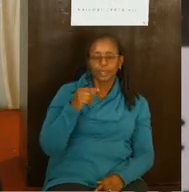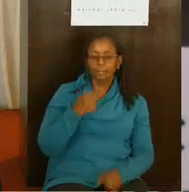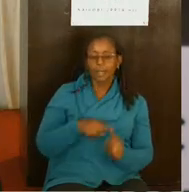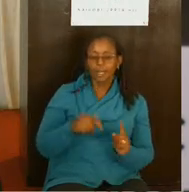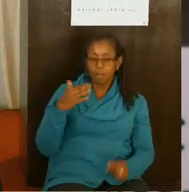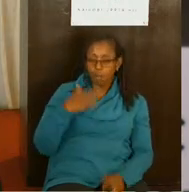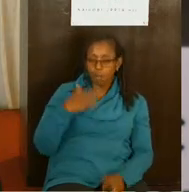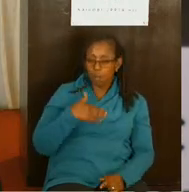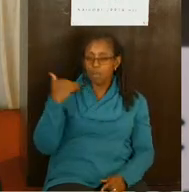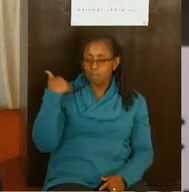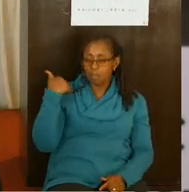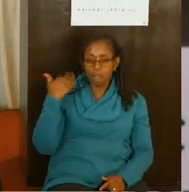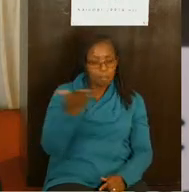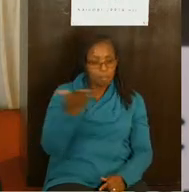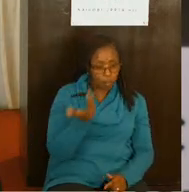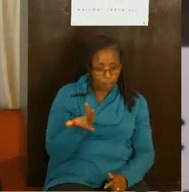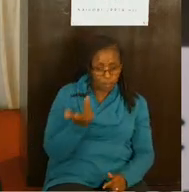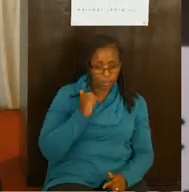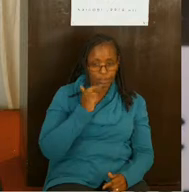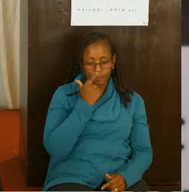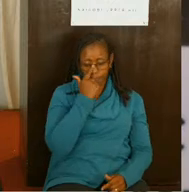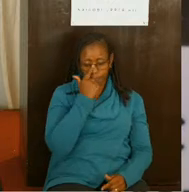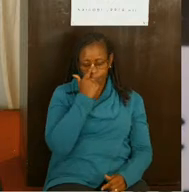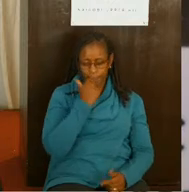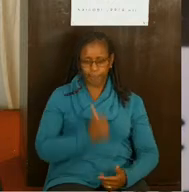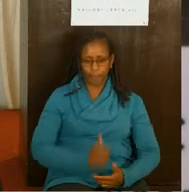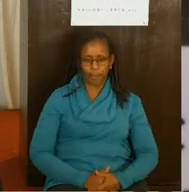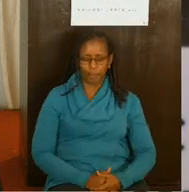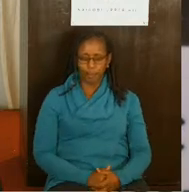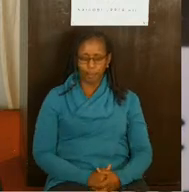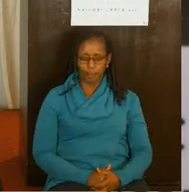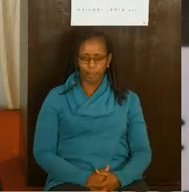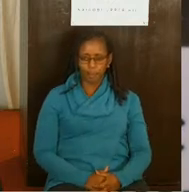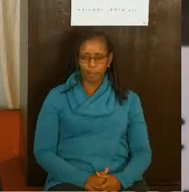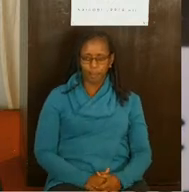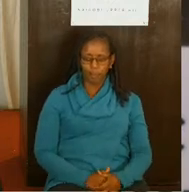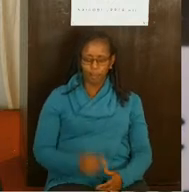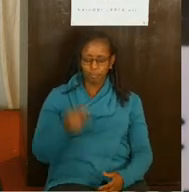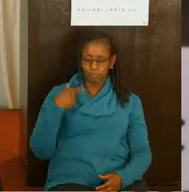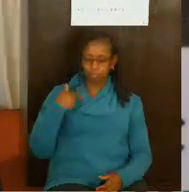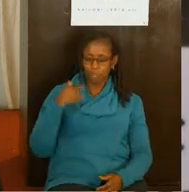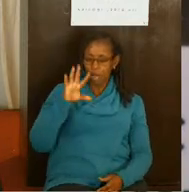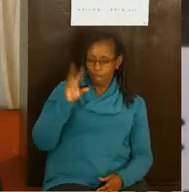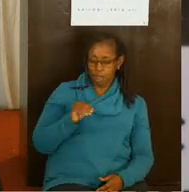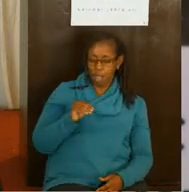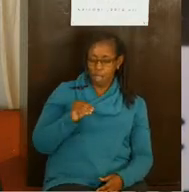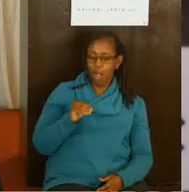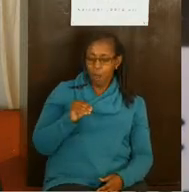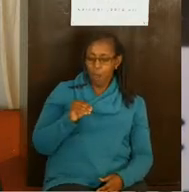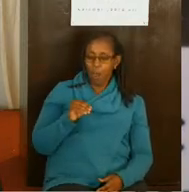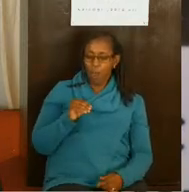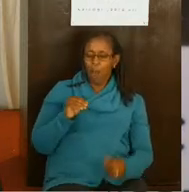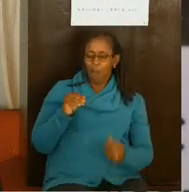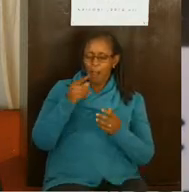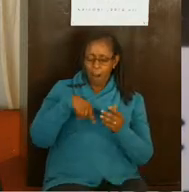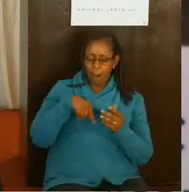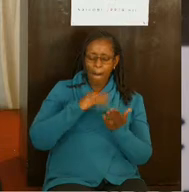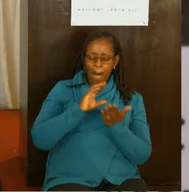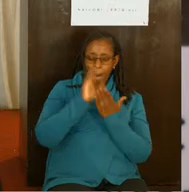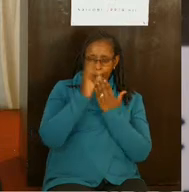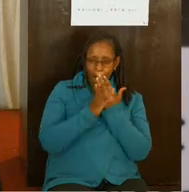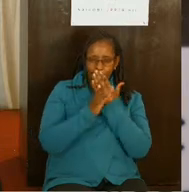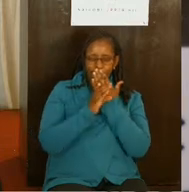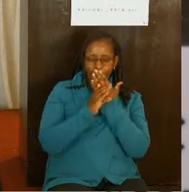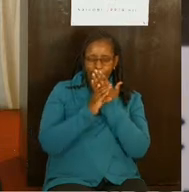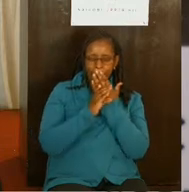like to remind people that apart from the indigenous Africa even in a formal curriculum they have been